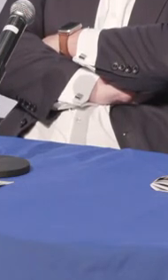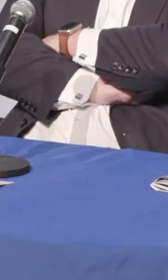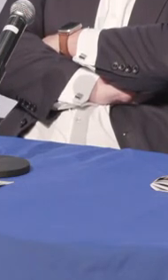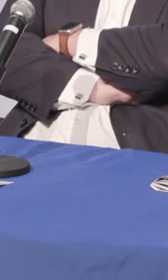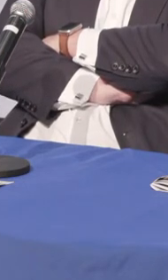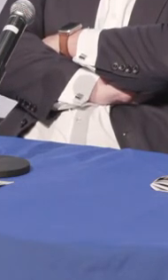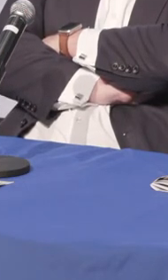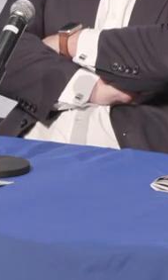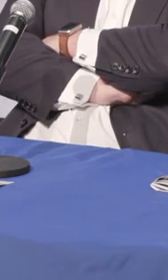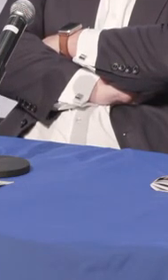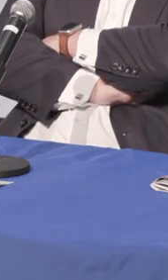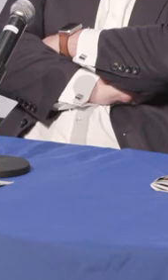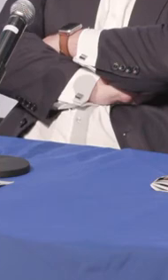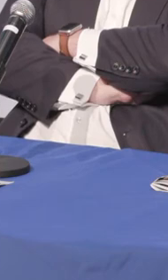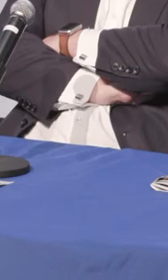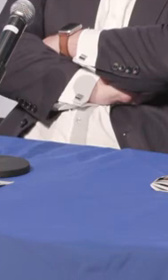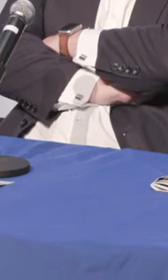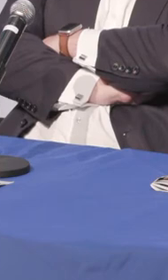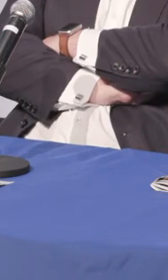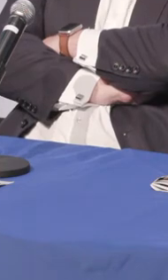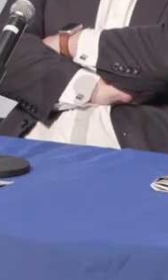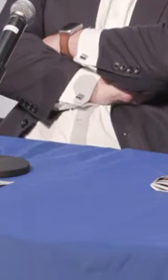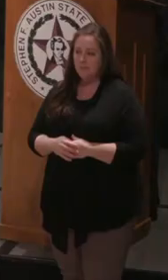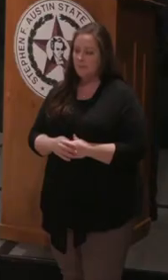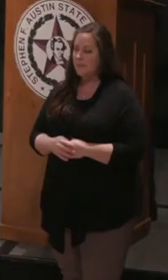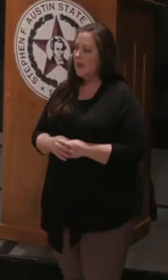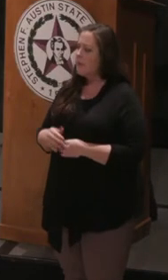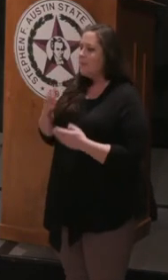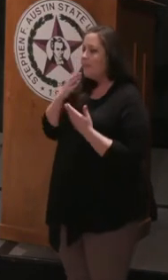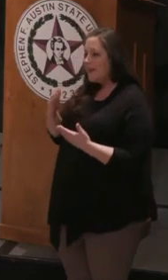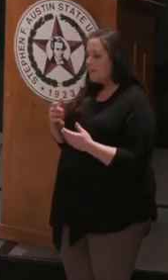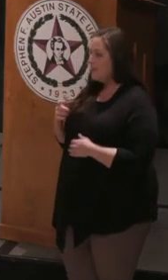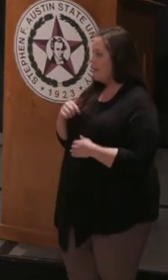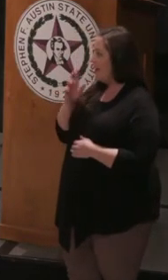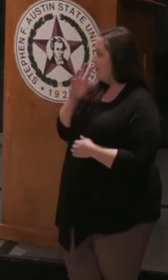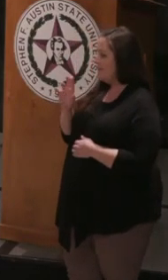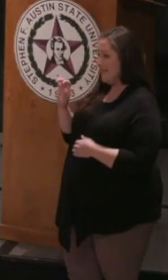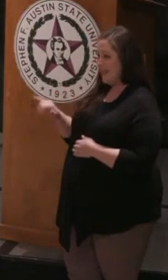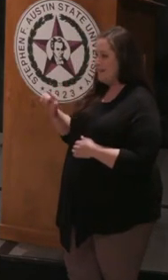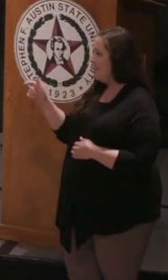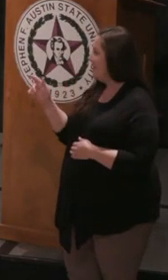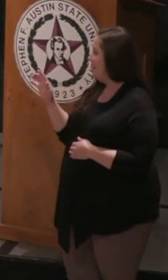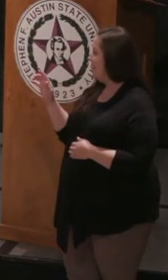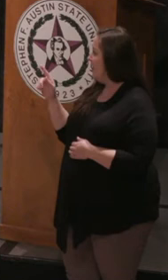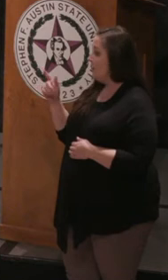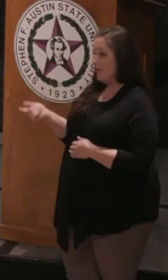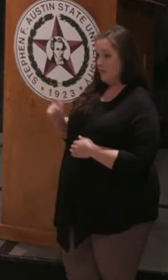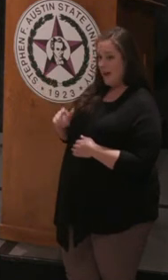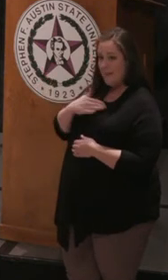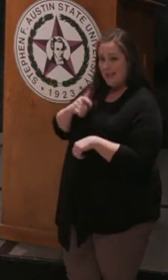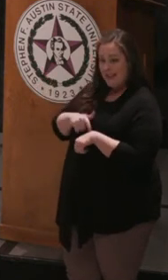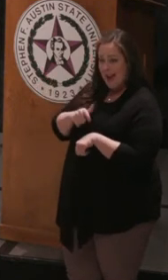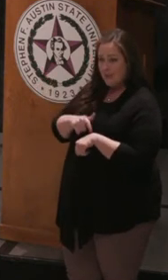on these social media networks. And thank you. I'm going to stay on that end of the table. By the way, John, I'm going to now my time. I'm